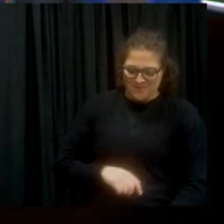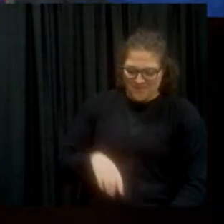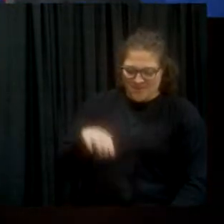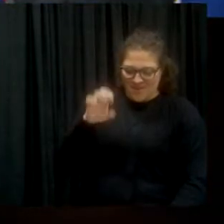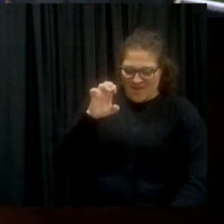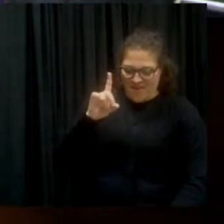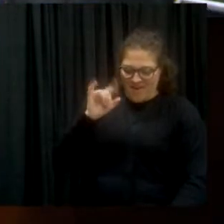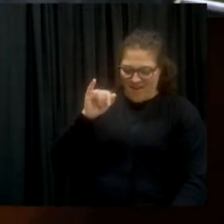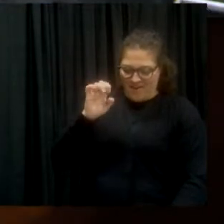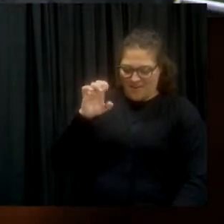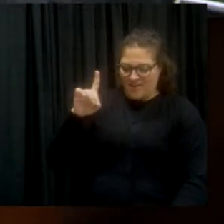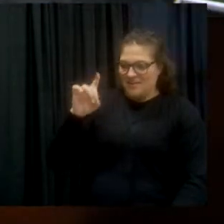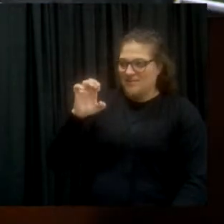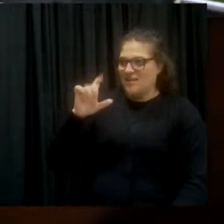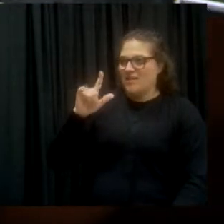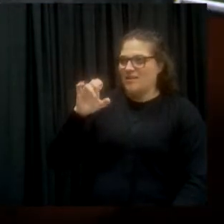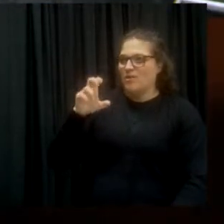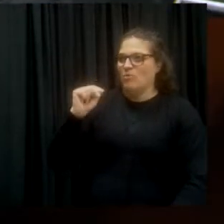Eddie De Leon.